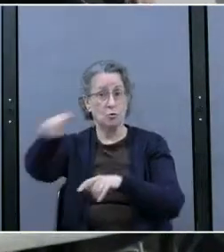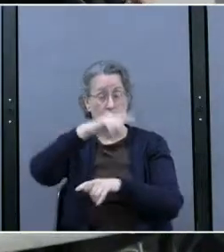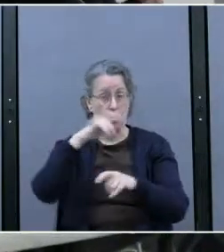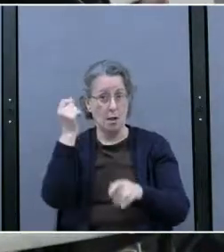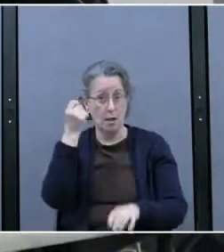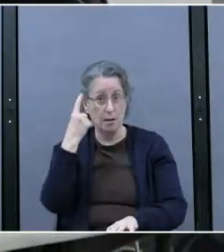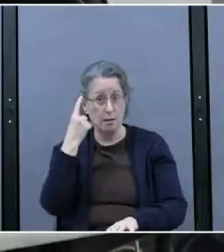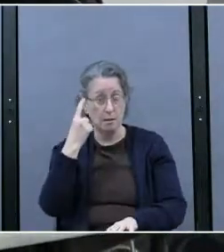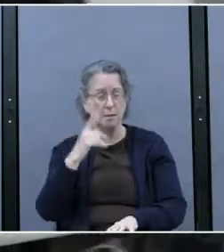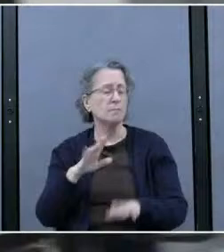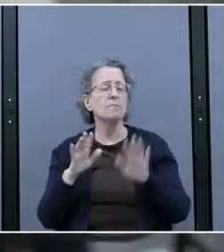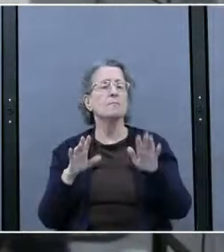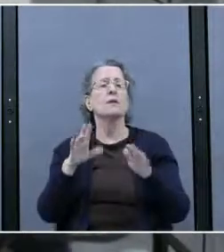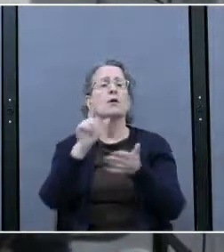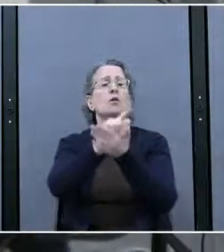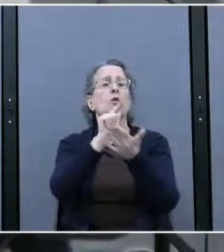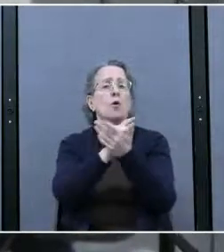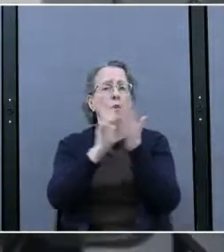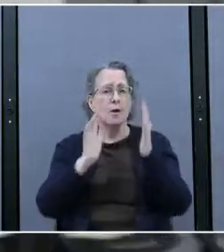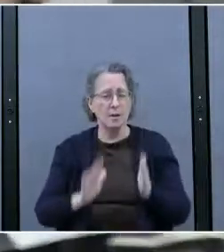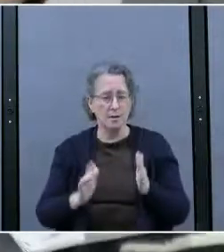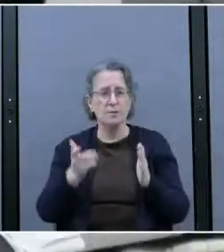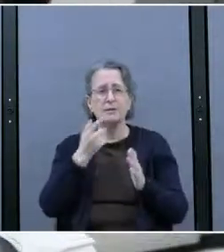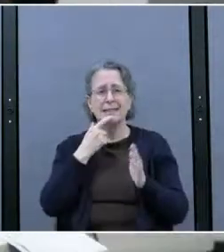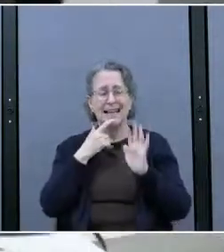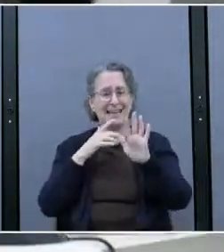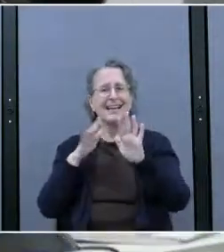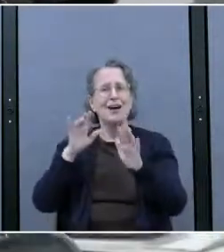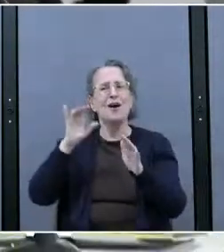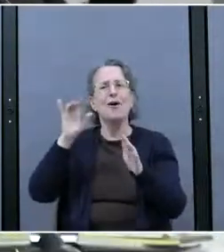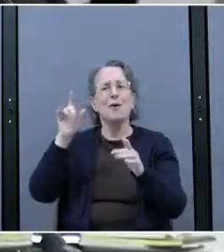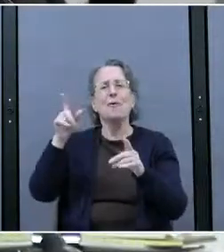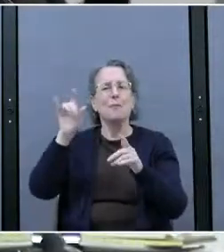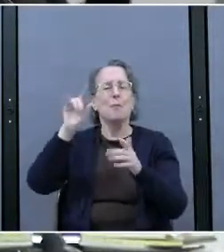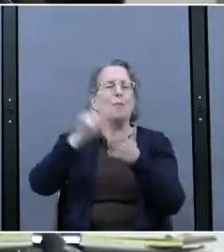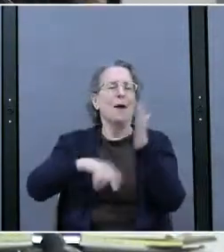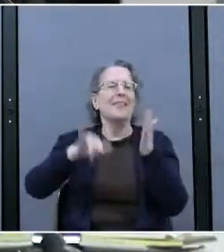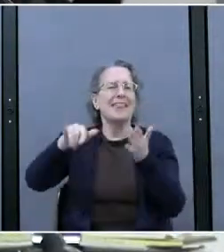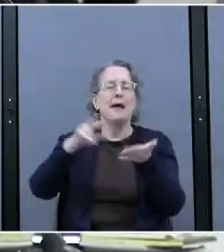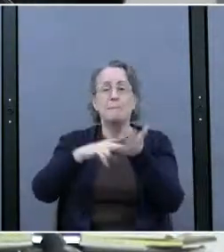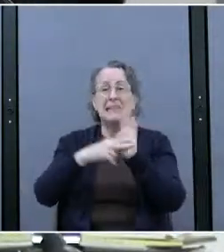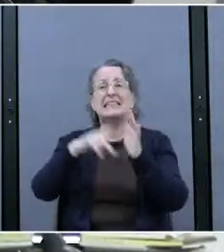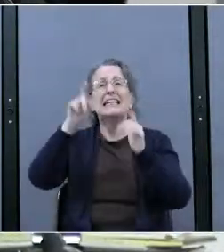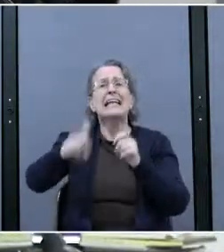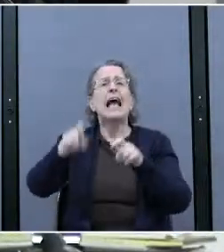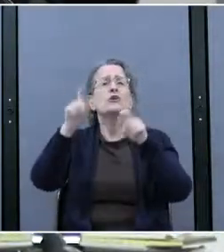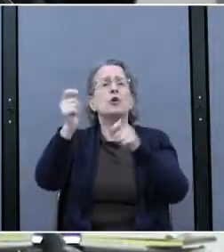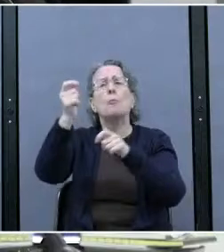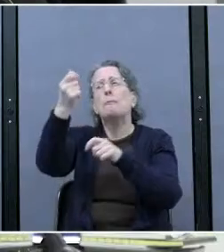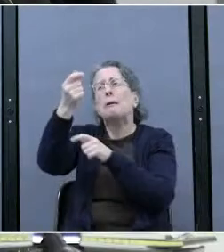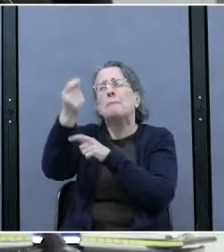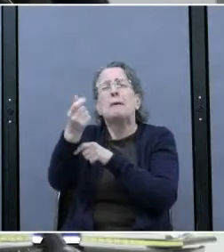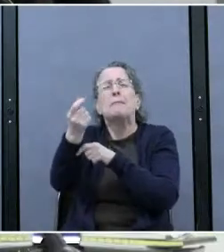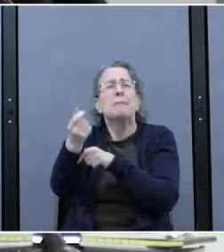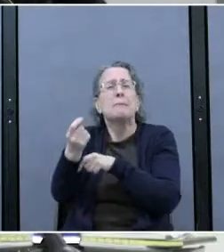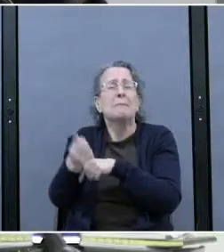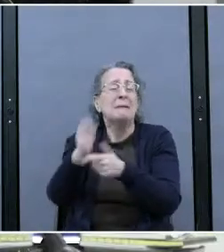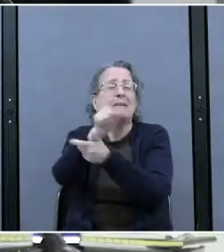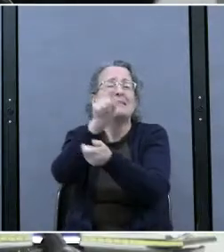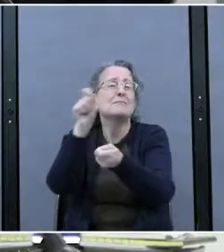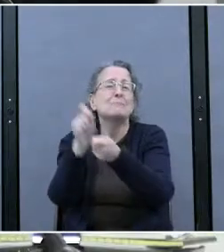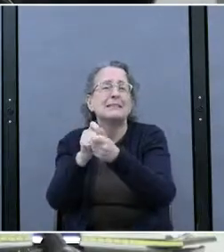is whether or not there is an actual line item veto, and so the short answer